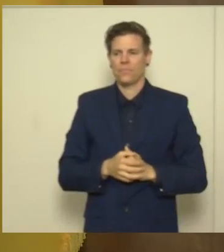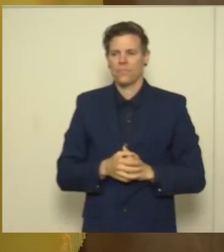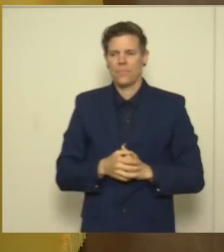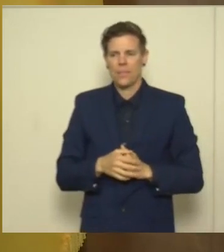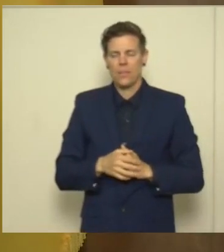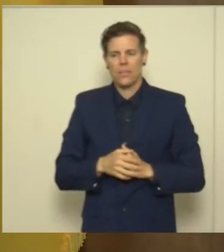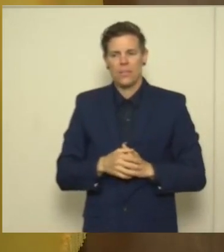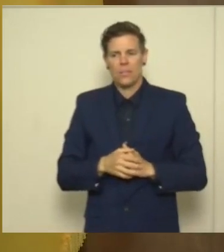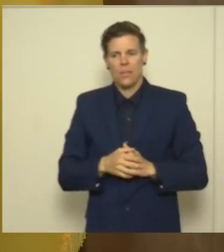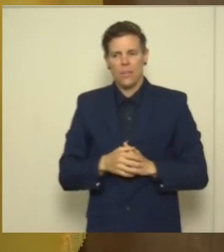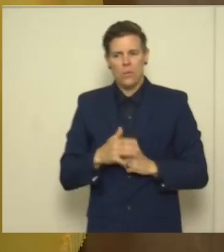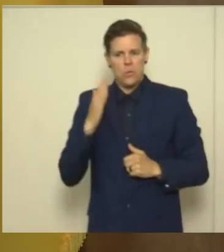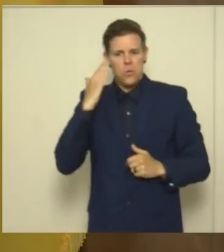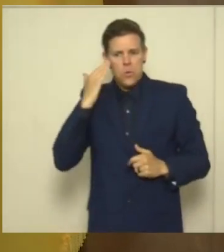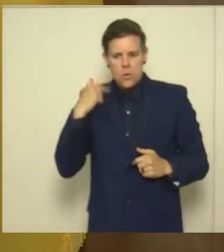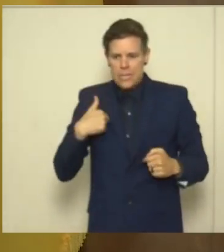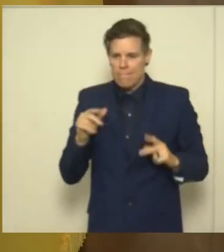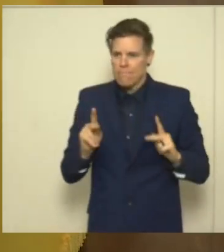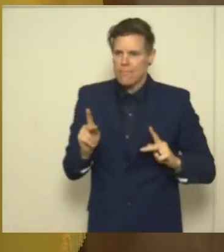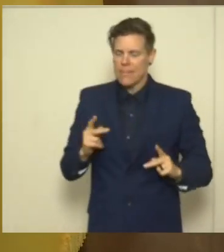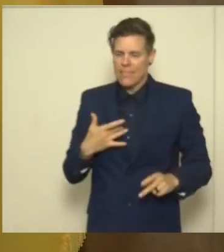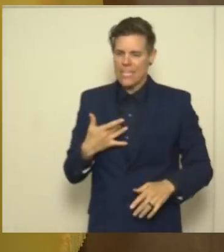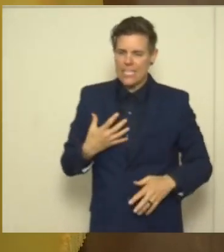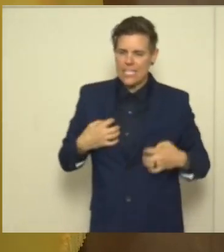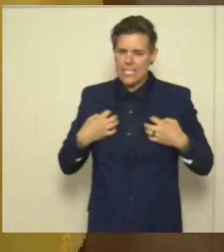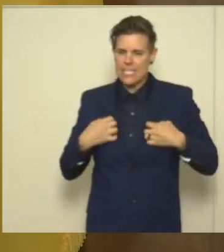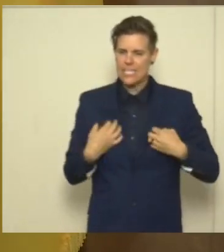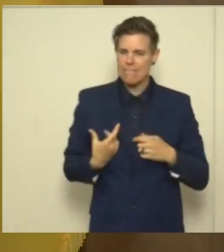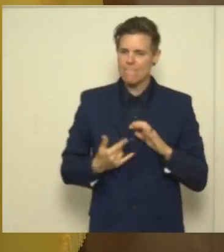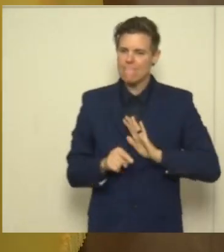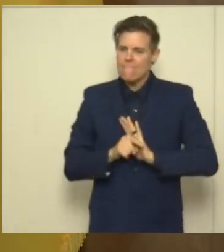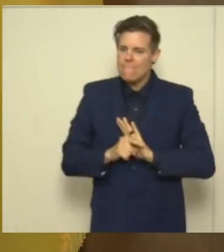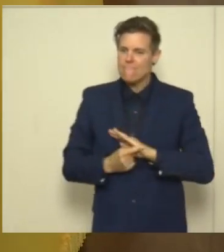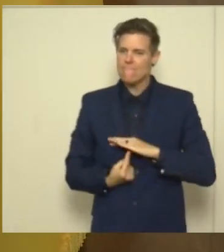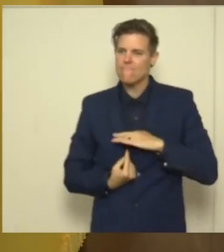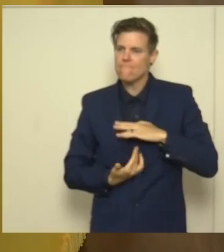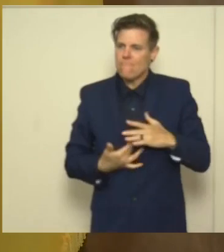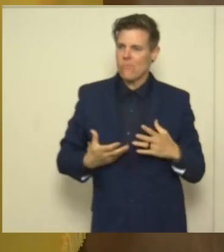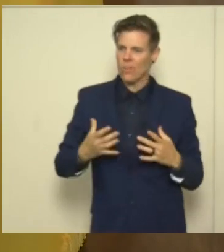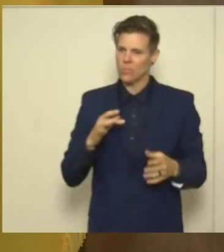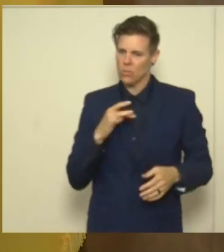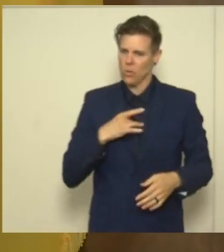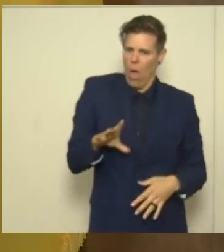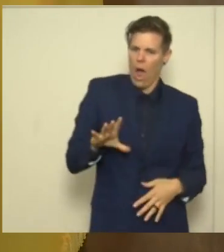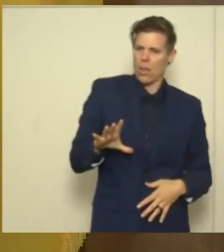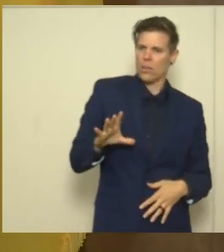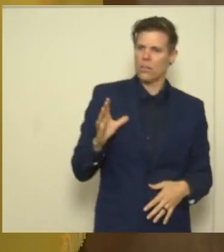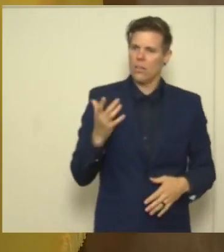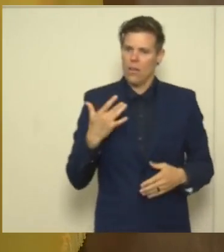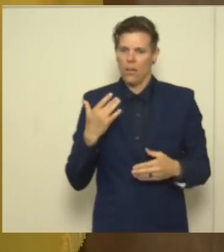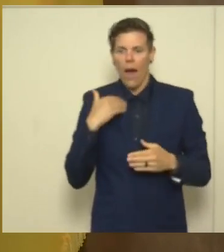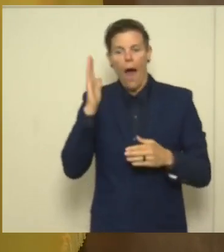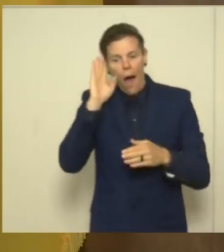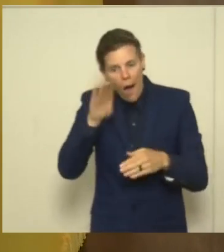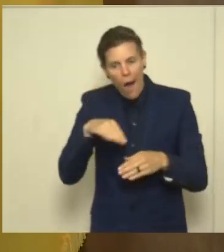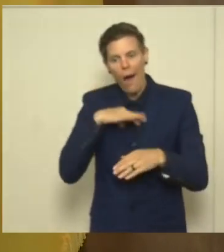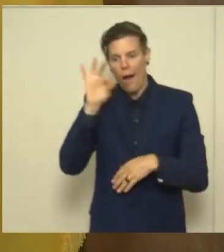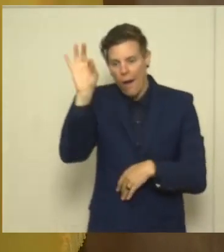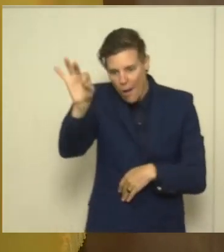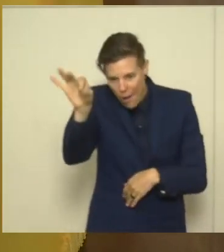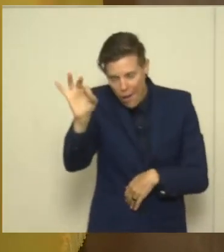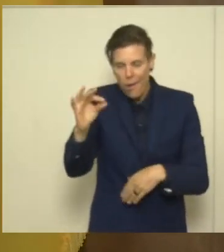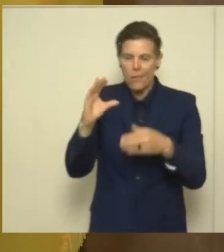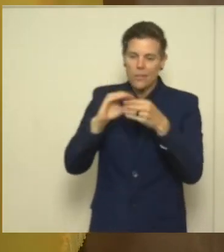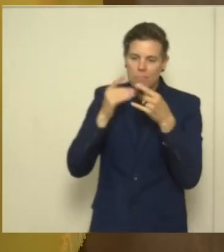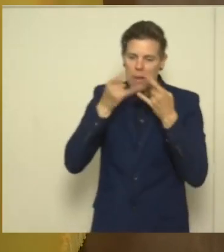challenged by this in often a negative way, and that's not my intent. I started this months ago with altercations are